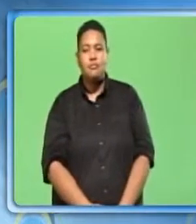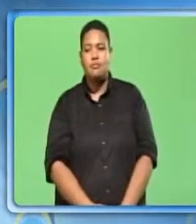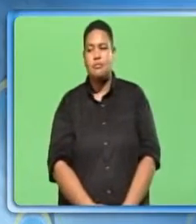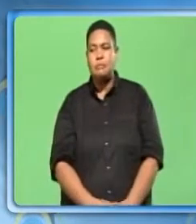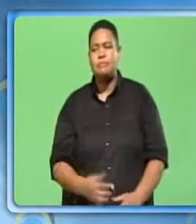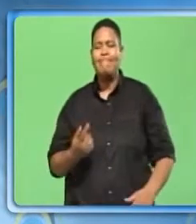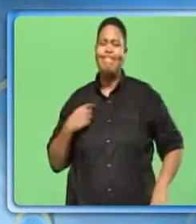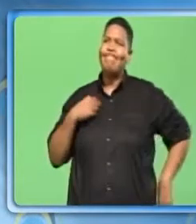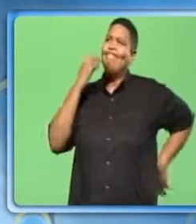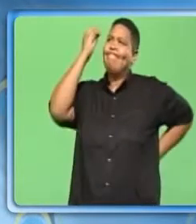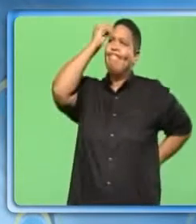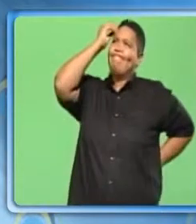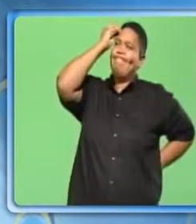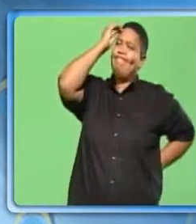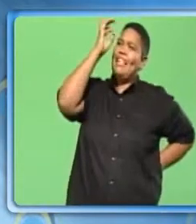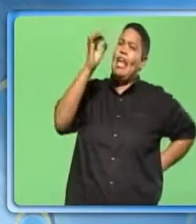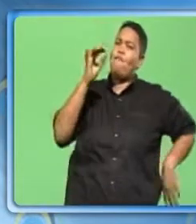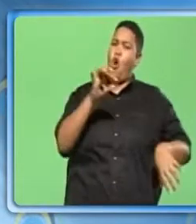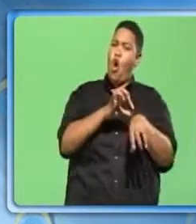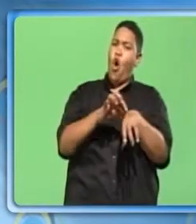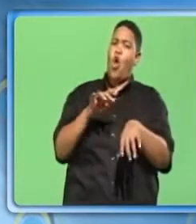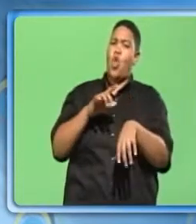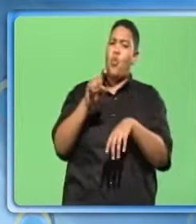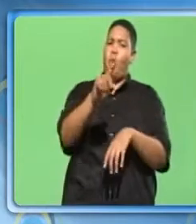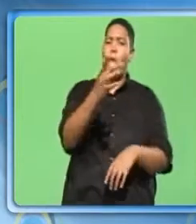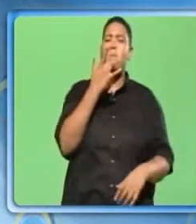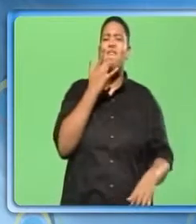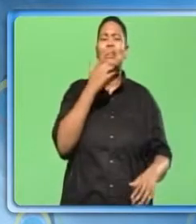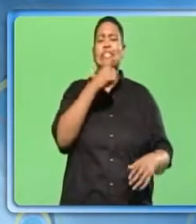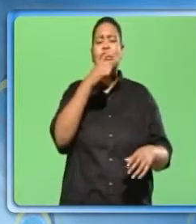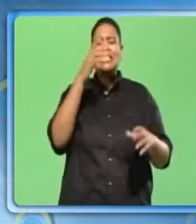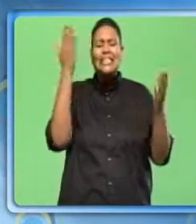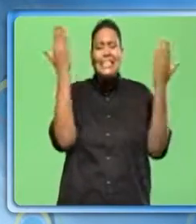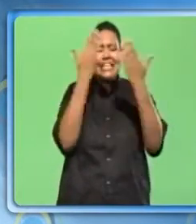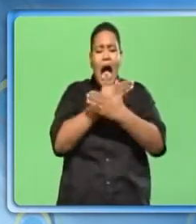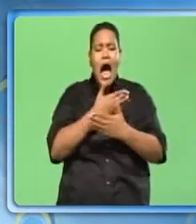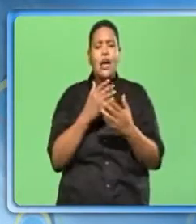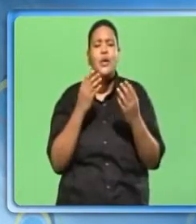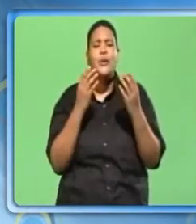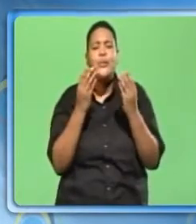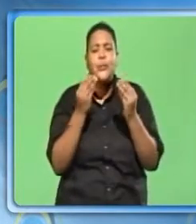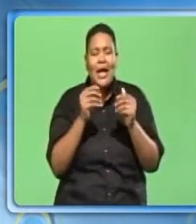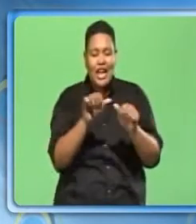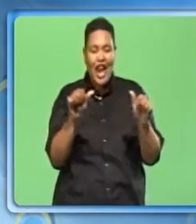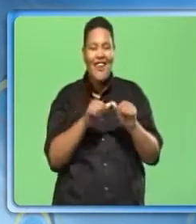I wonder if earthworms prefer to live in dark, moist areas than in dry, brightly lit